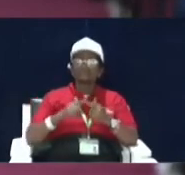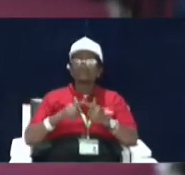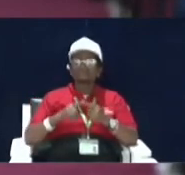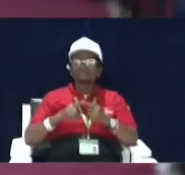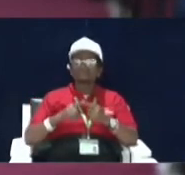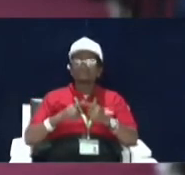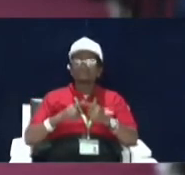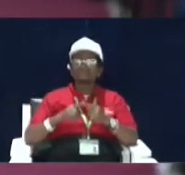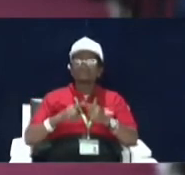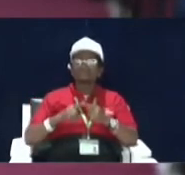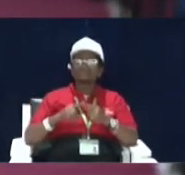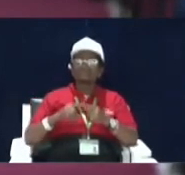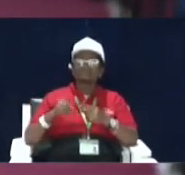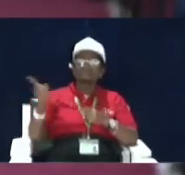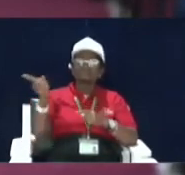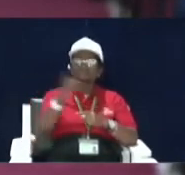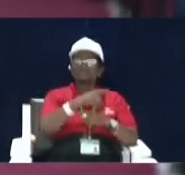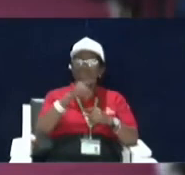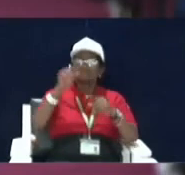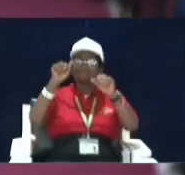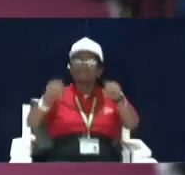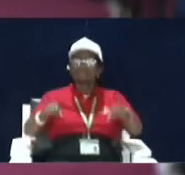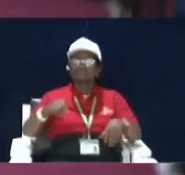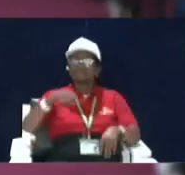you say, Father,